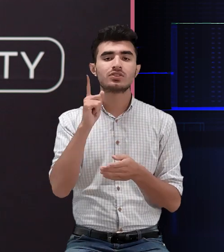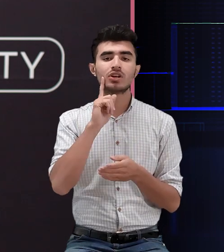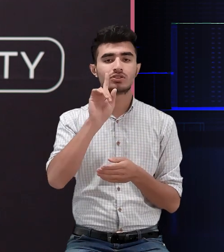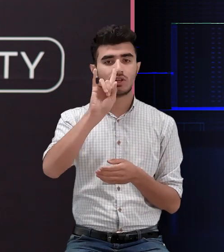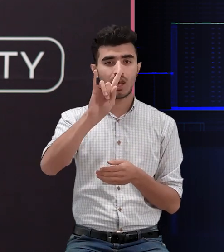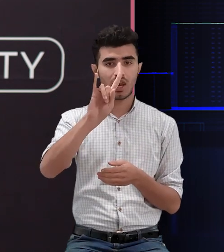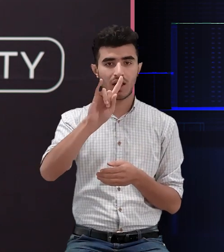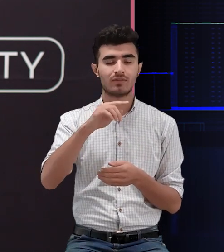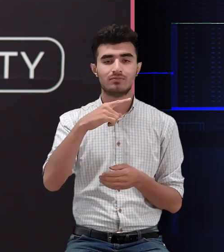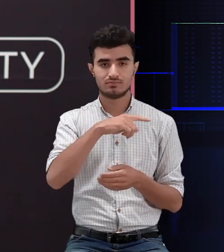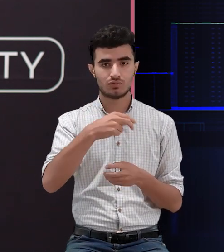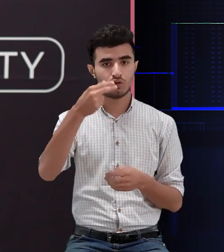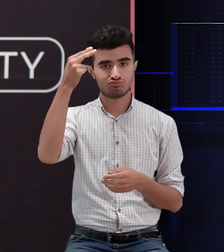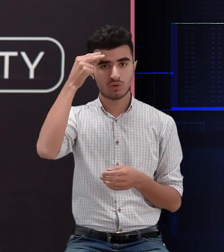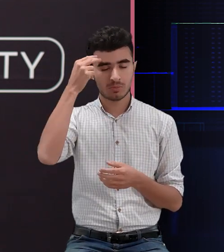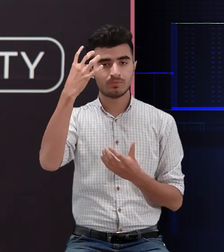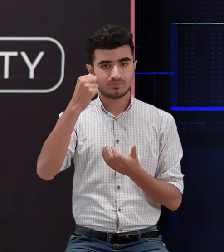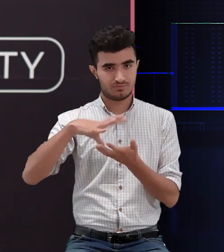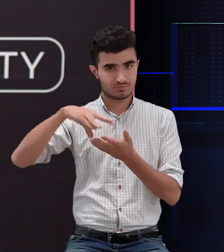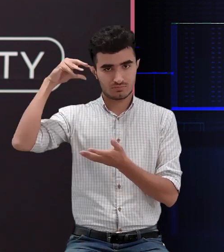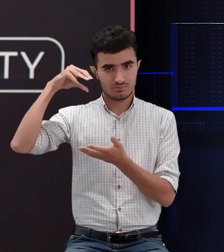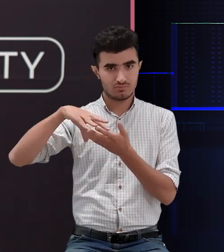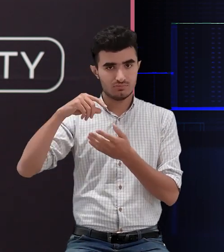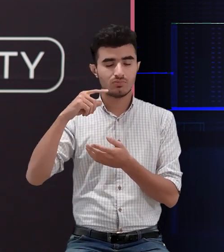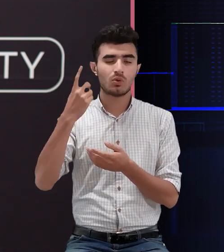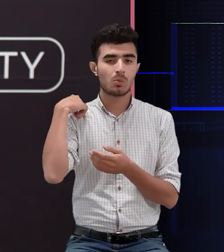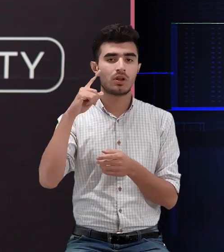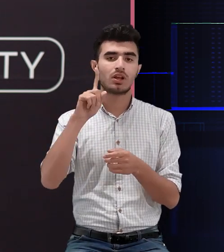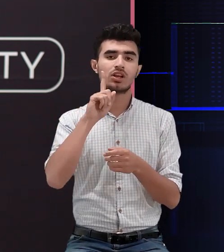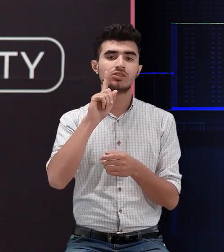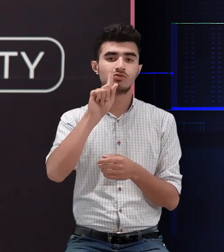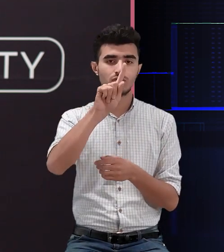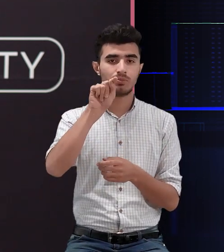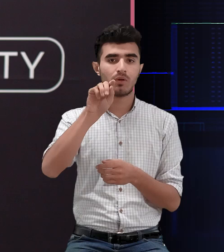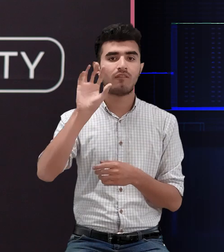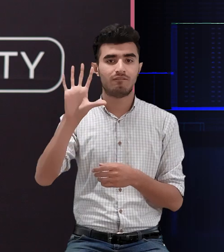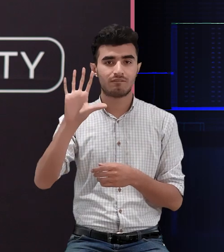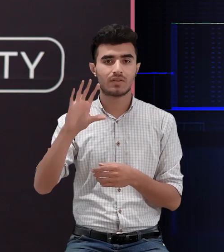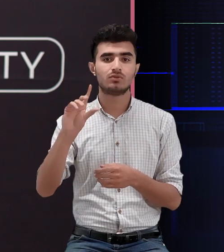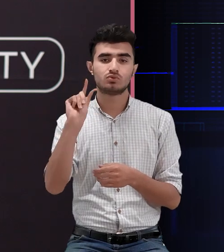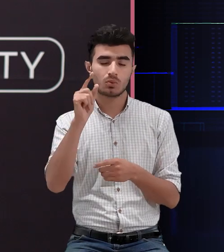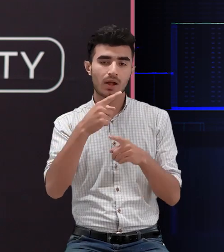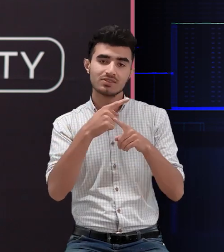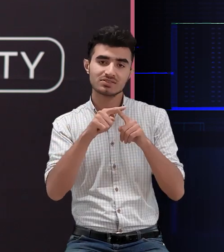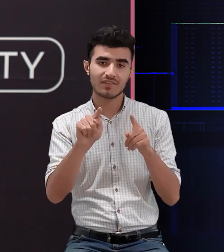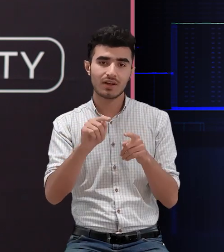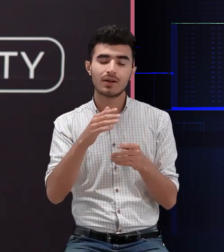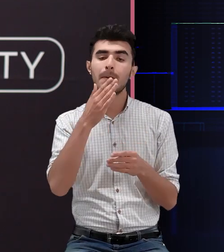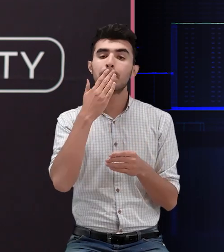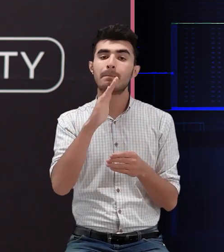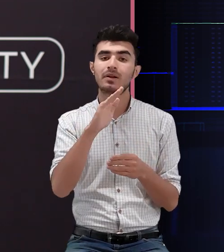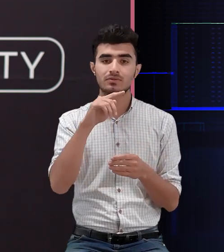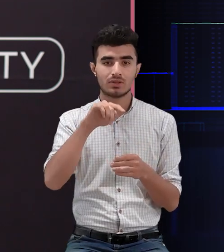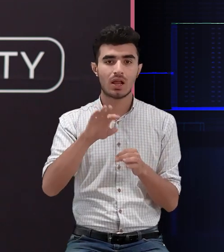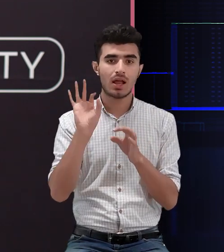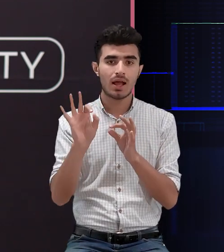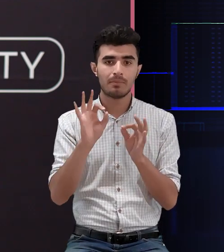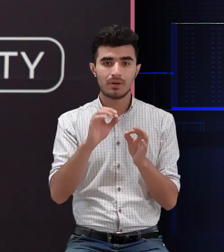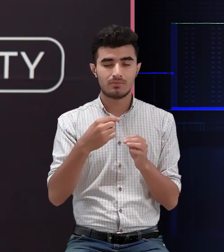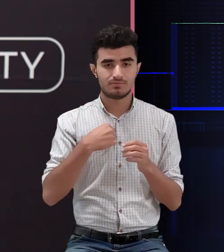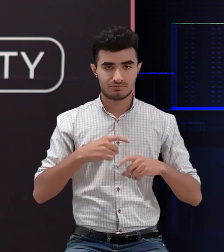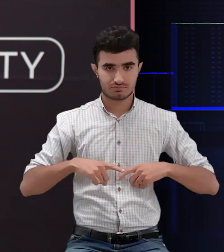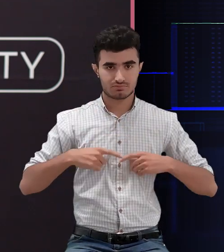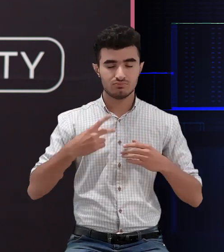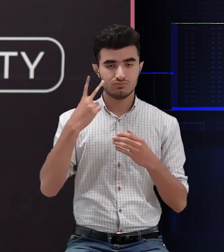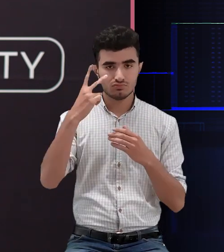autistic, and at the age of 1.5 we discovered that he was different from other children around us. And that is what took me from